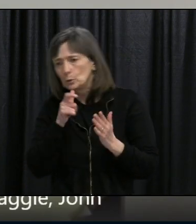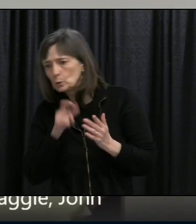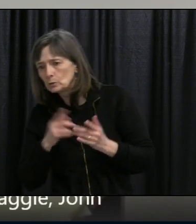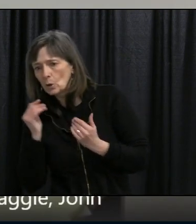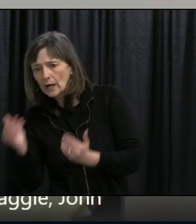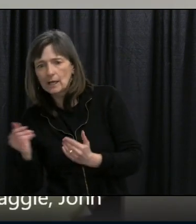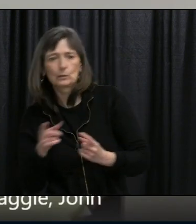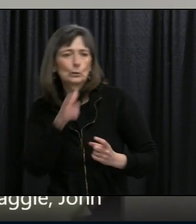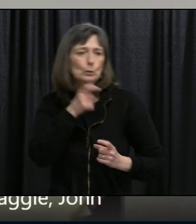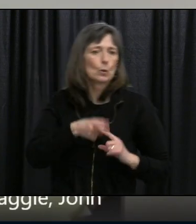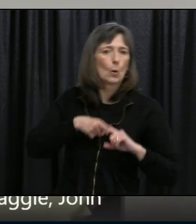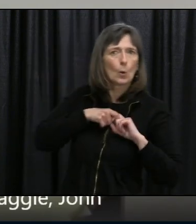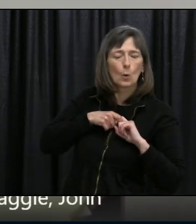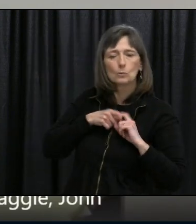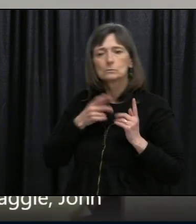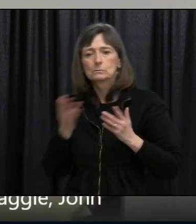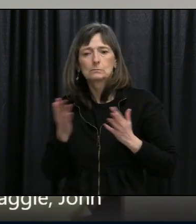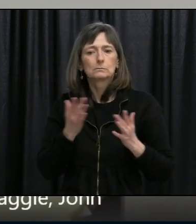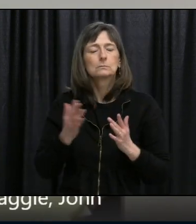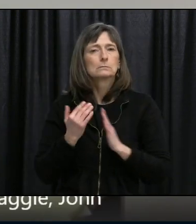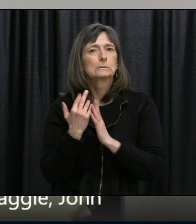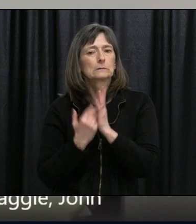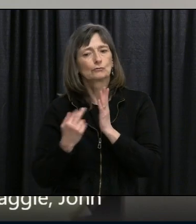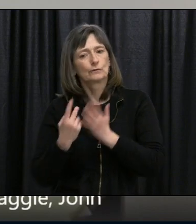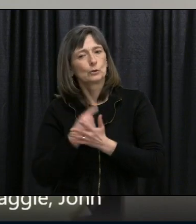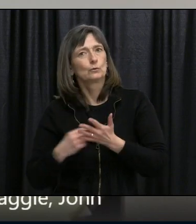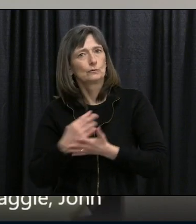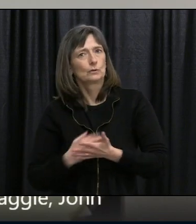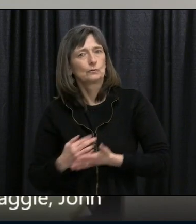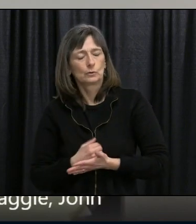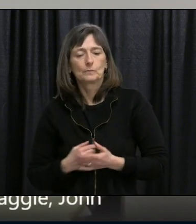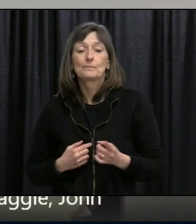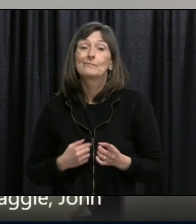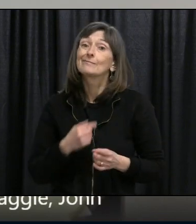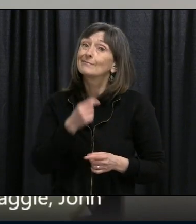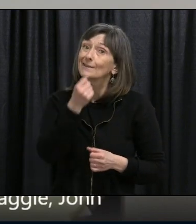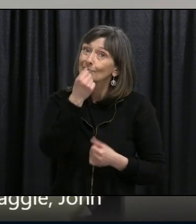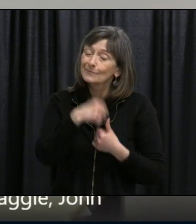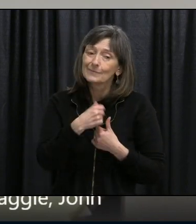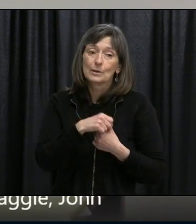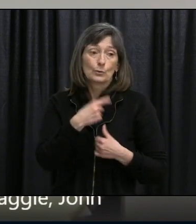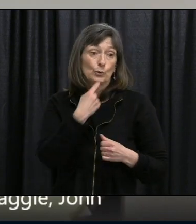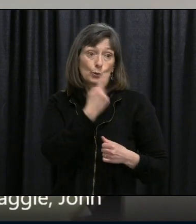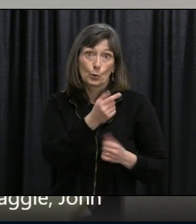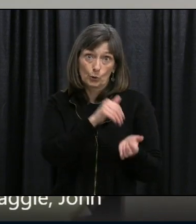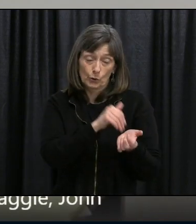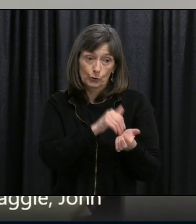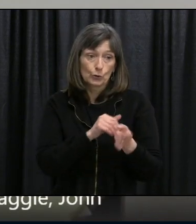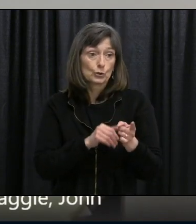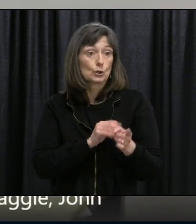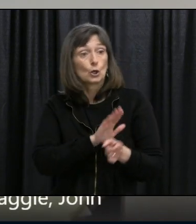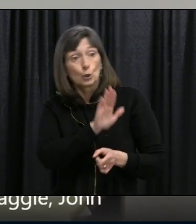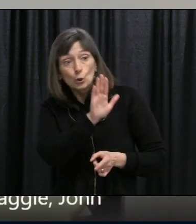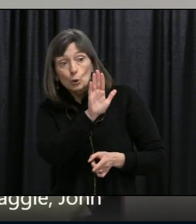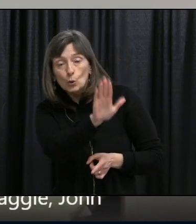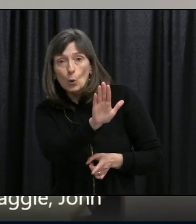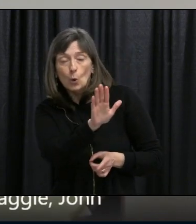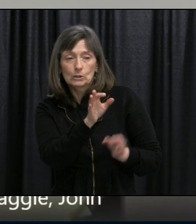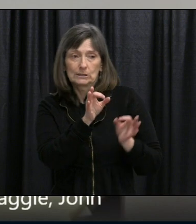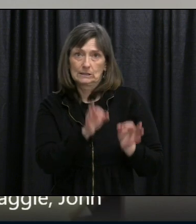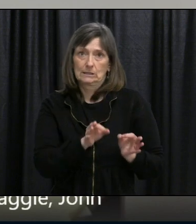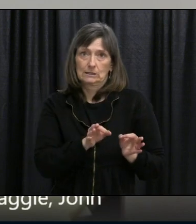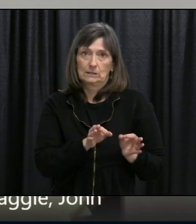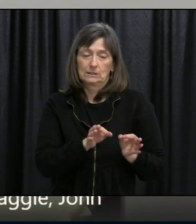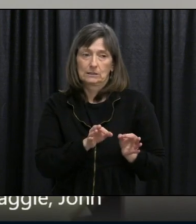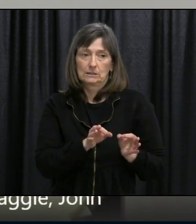reduced all elective admissions, because what we said was to the clinicians, you have the liberty, the